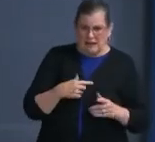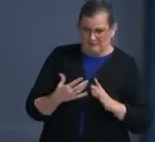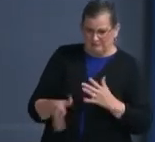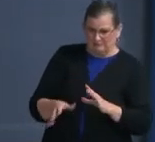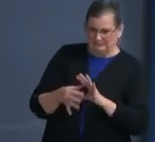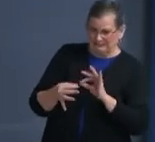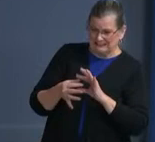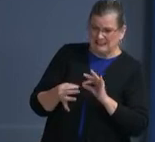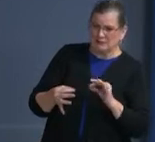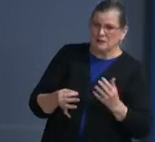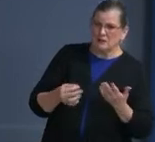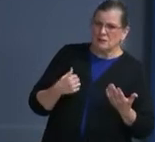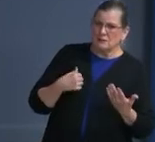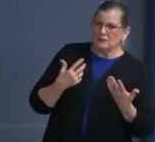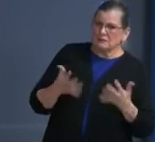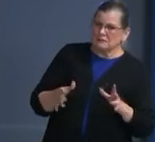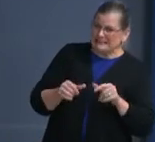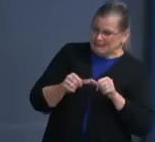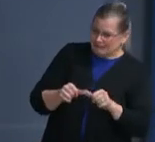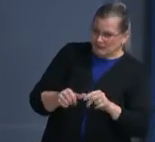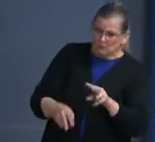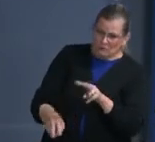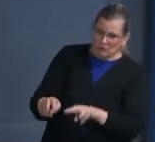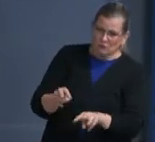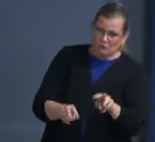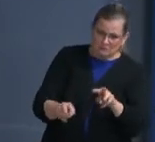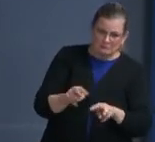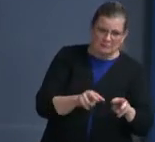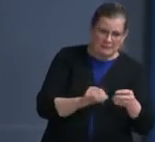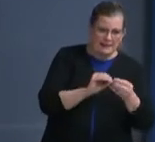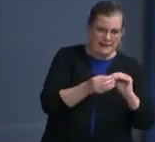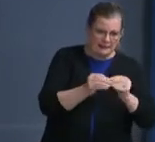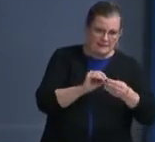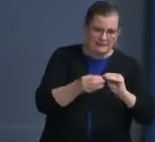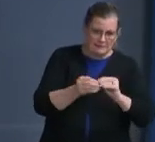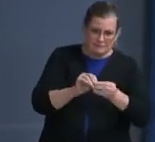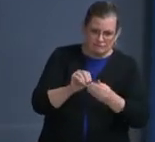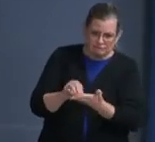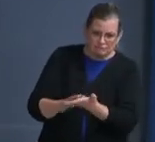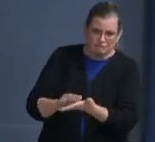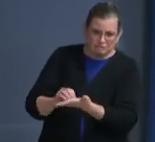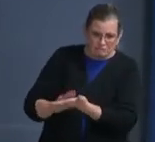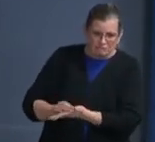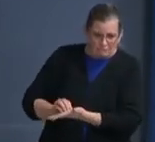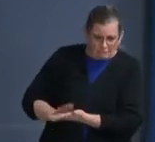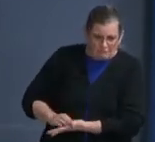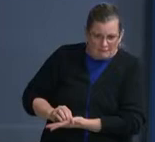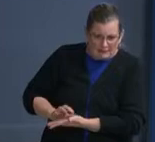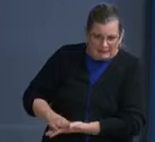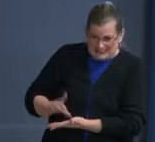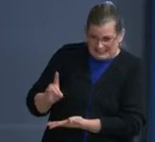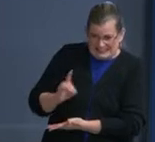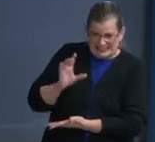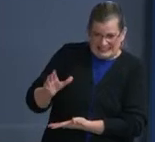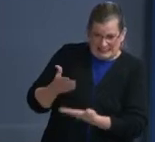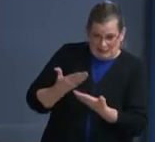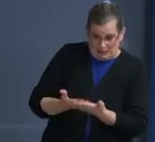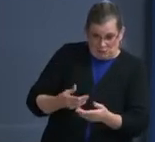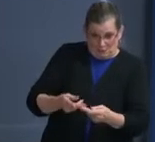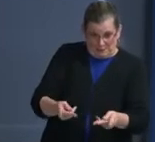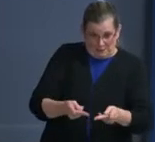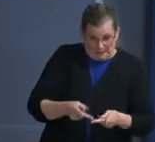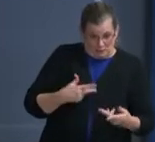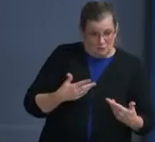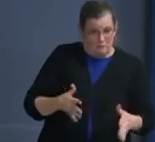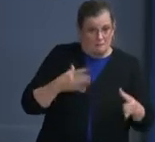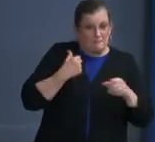that we're continuing to monitor the data. I think that you'll be, if the district gets to a place where we're making decisions on things